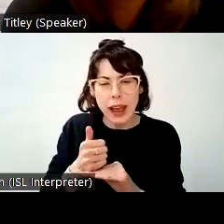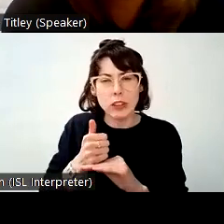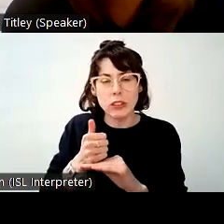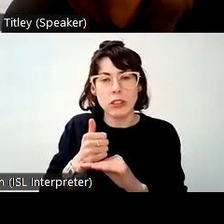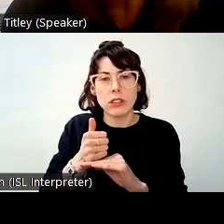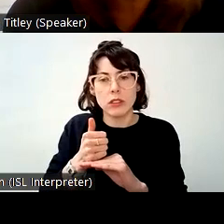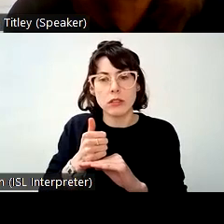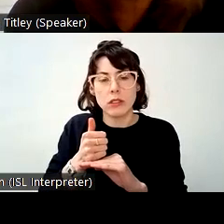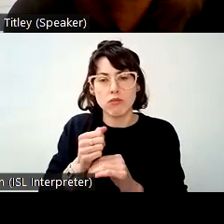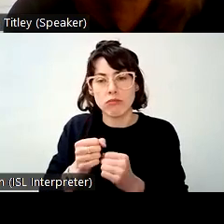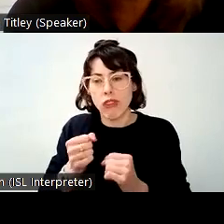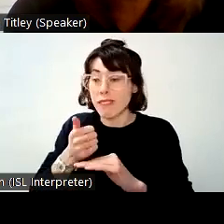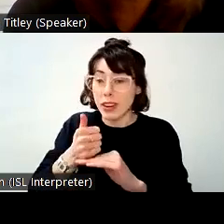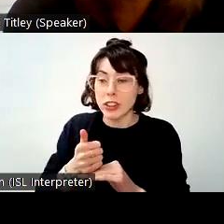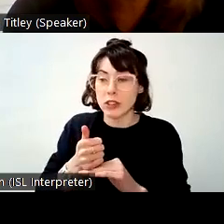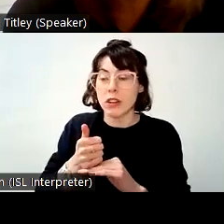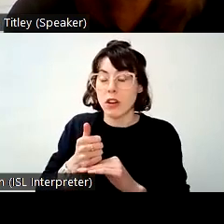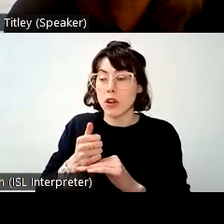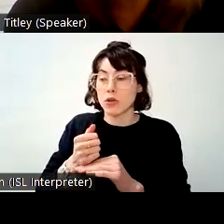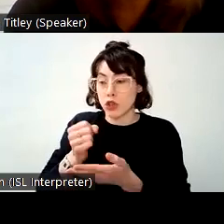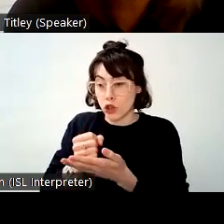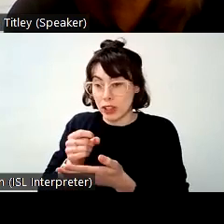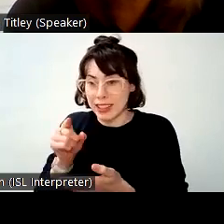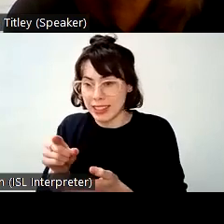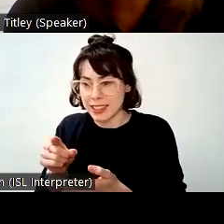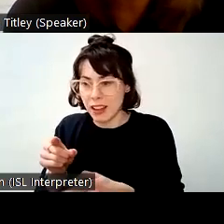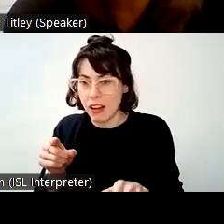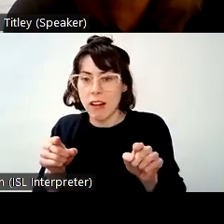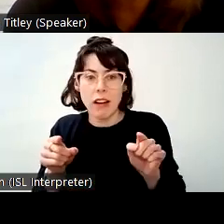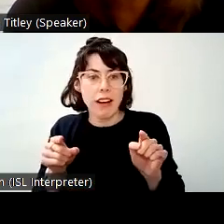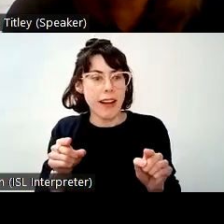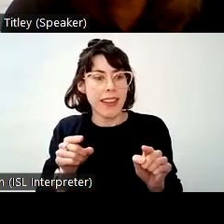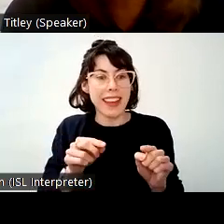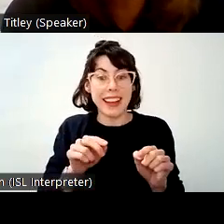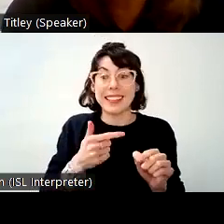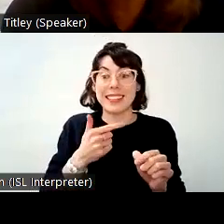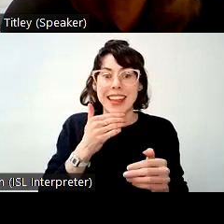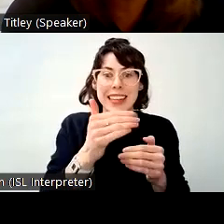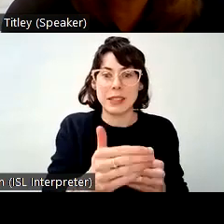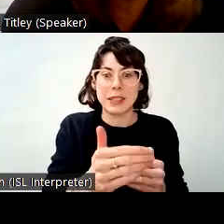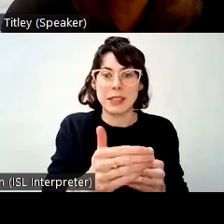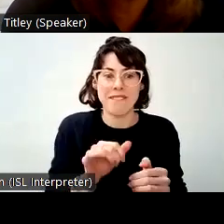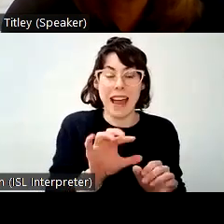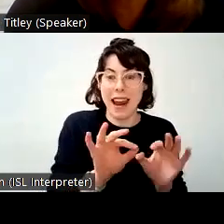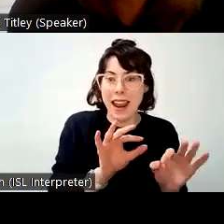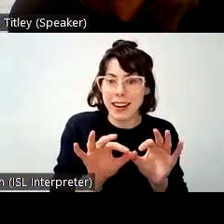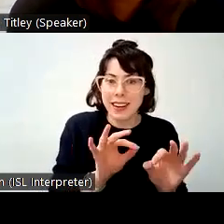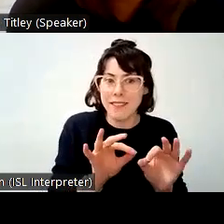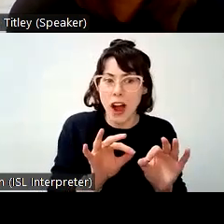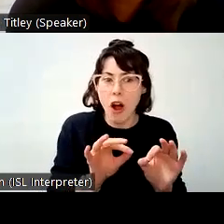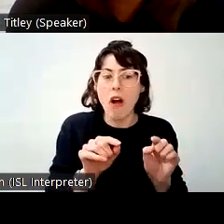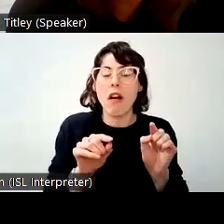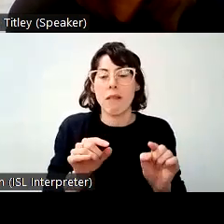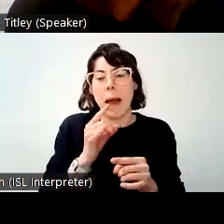to apply the learning to the electives then that ran in the second semester. So you do 1 compulsory module in the first semester, and